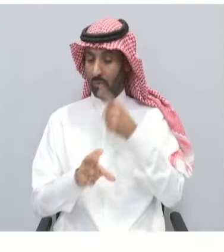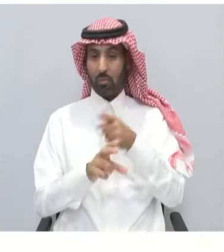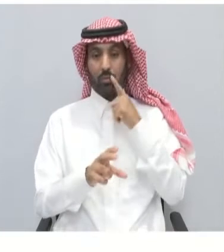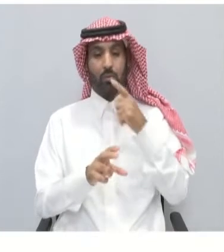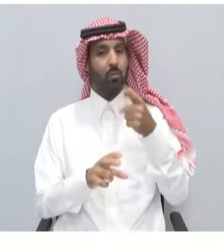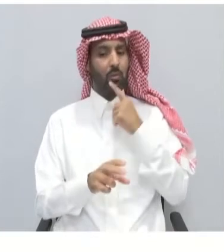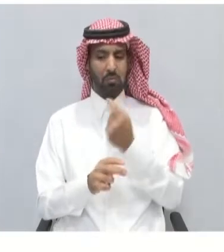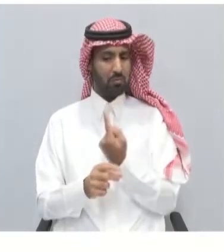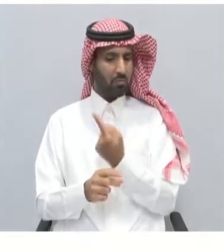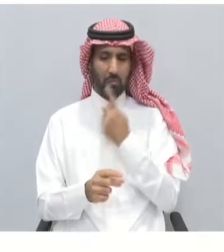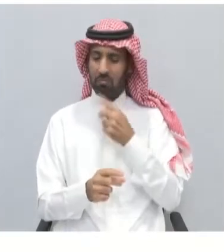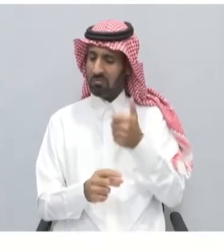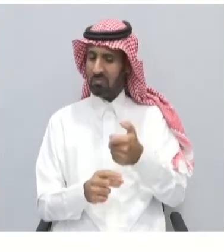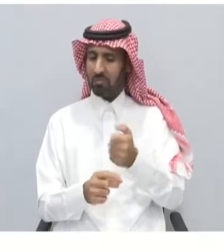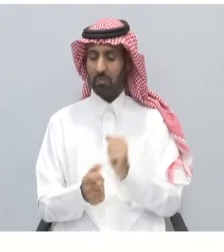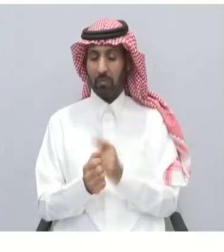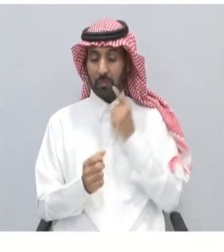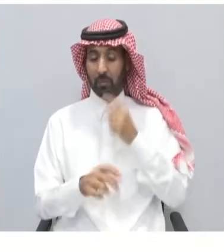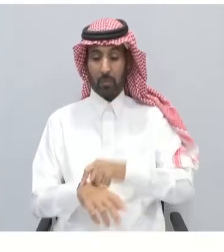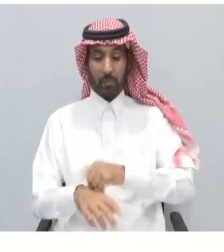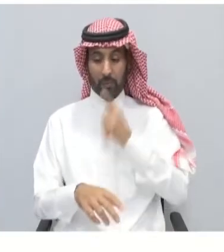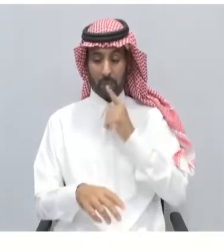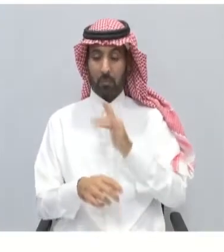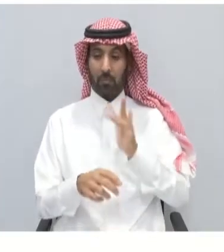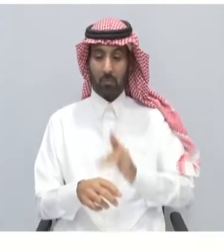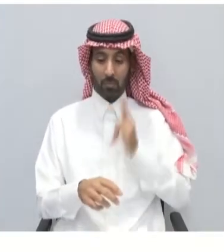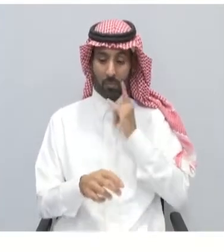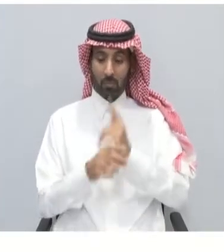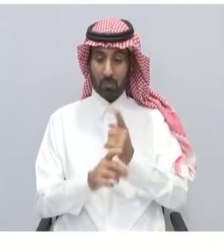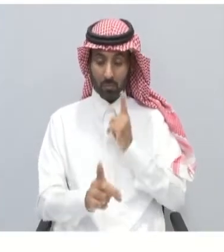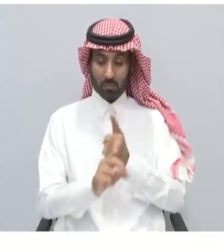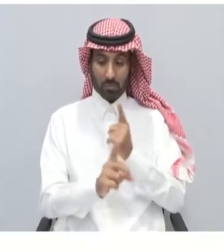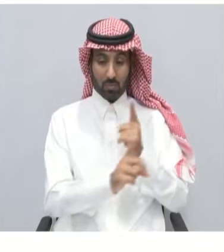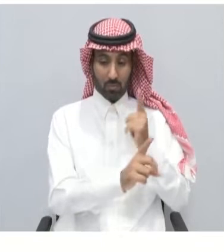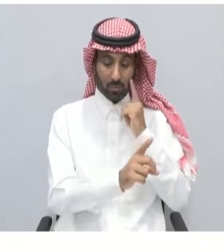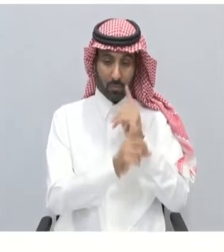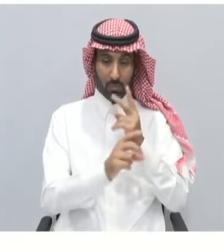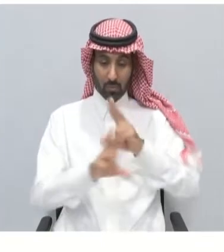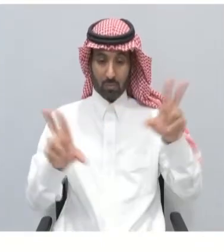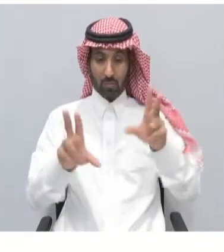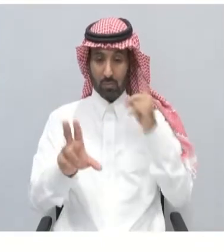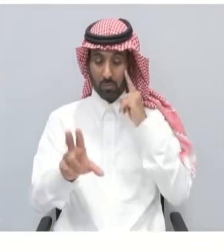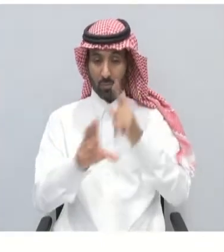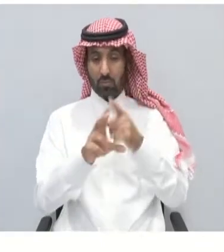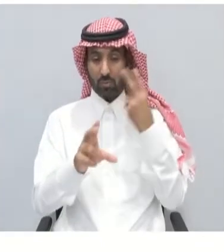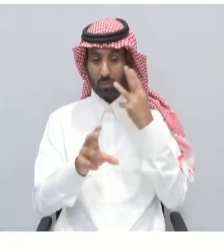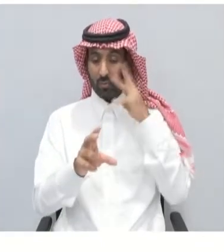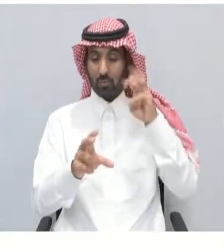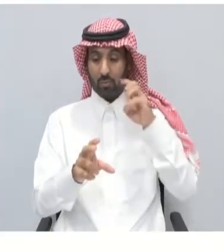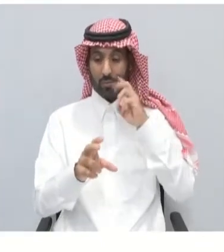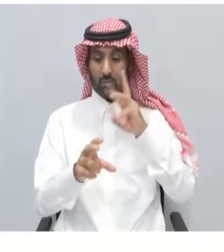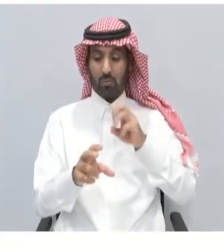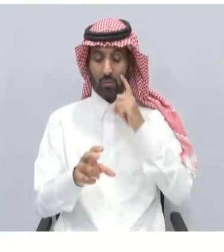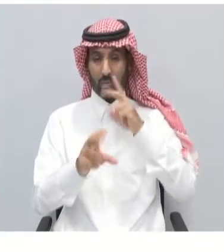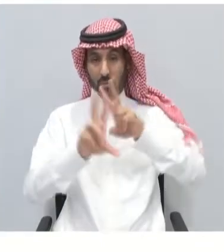watching. People who stand in someone else's line of sight in front of the TV during the last 30 seconds of any